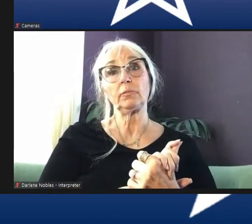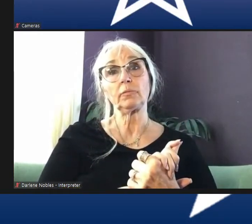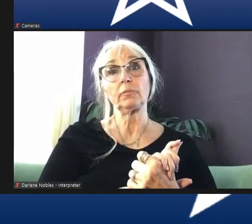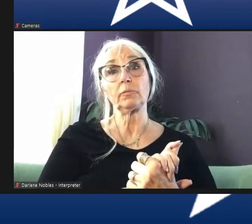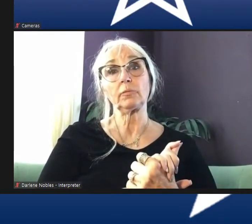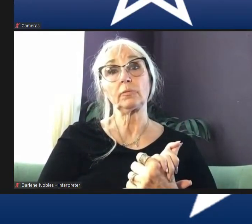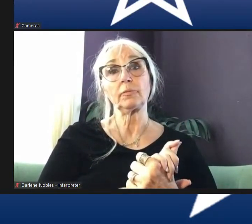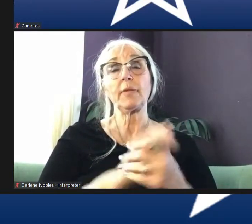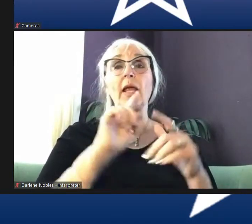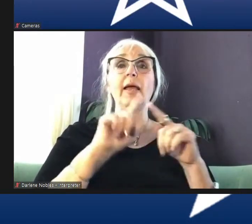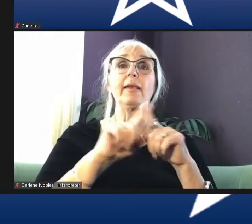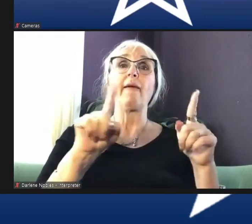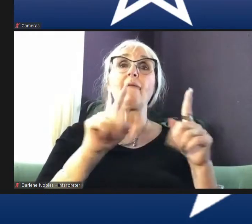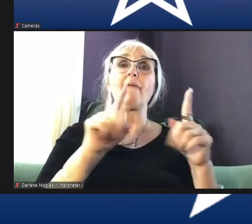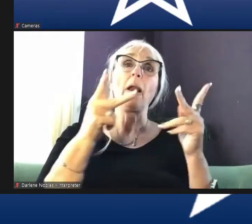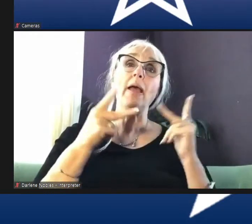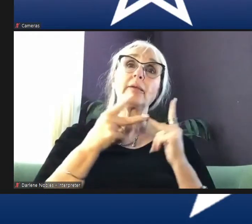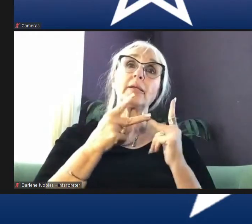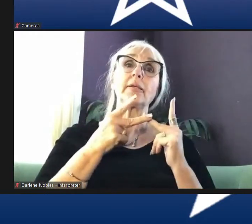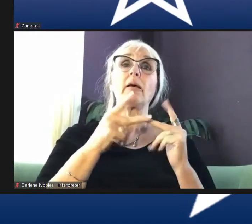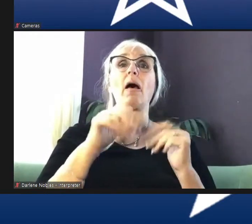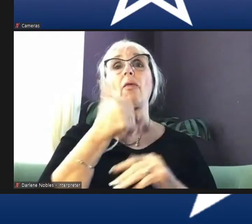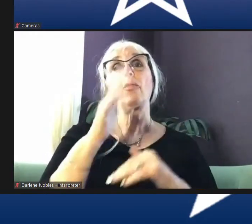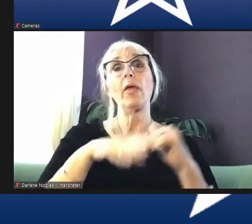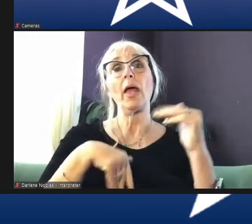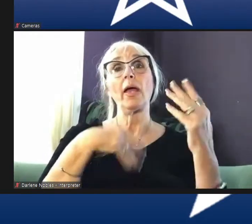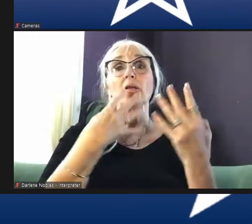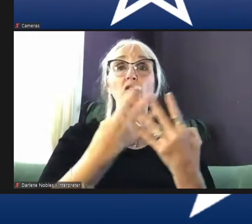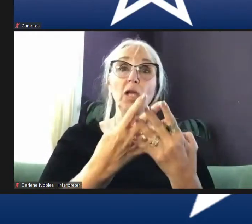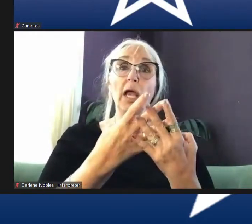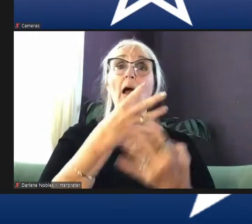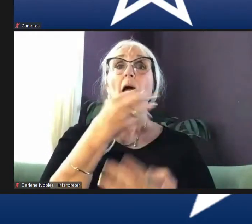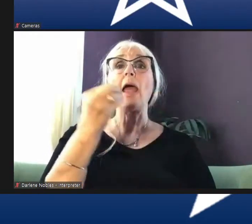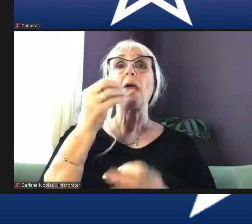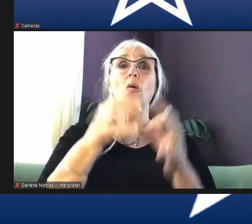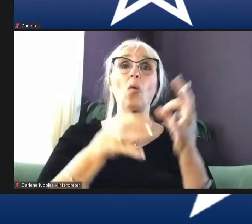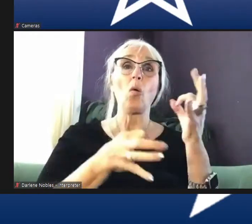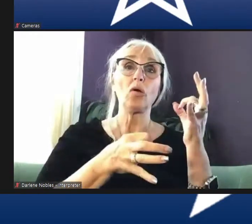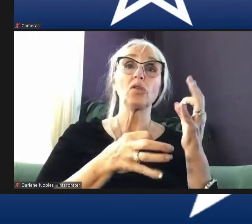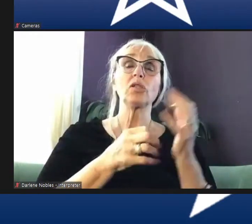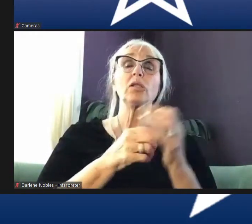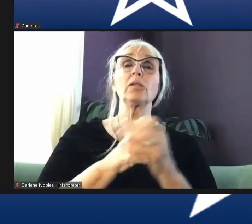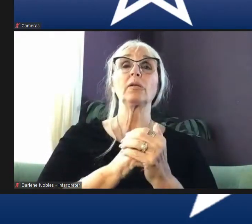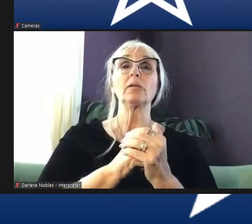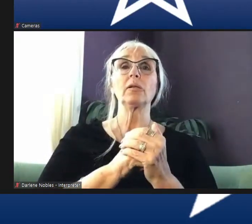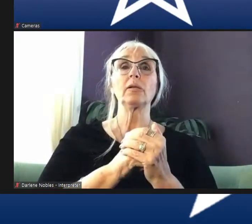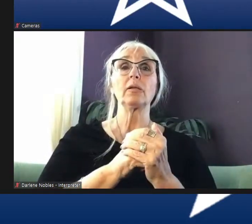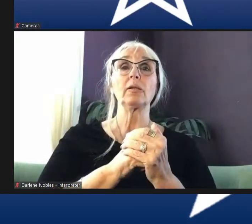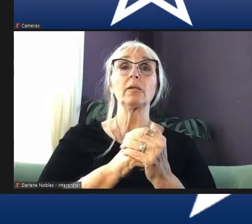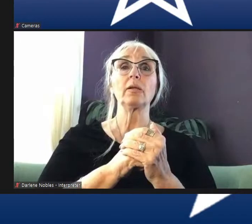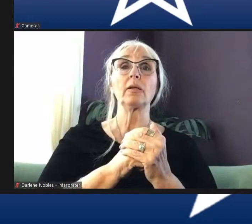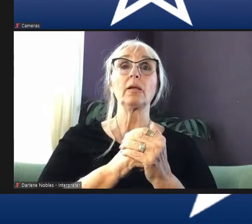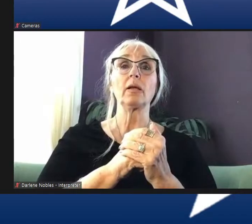different places than just the jail and the courts that it might be,